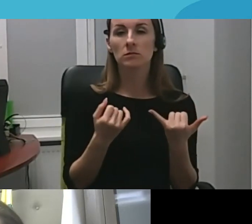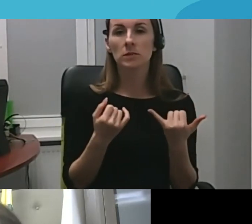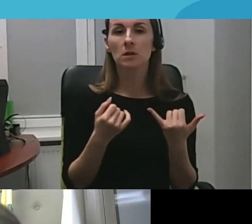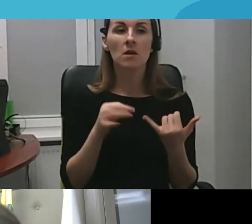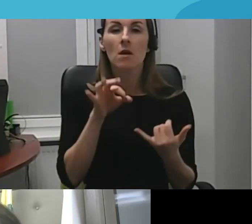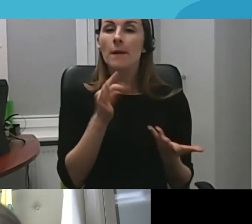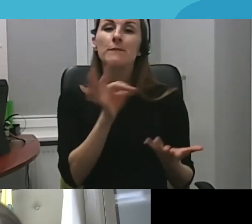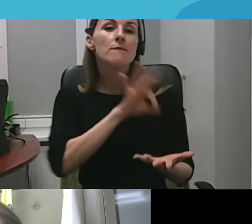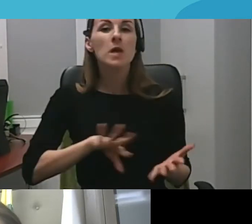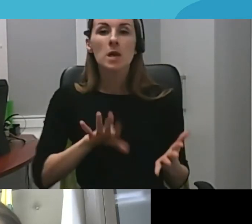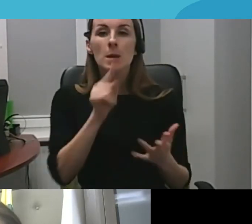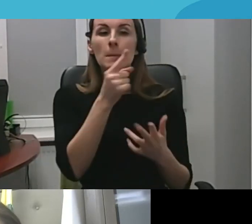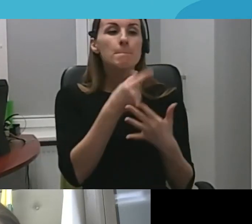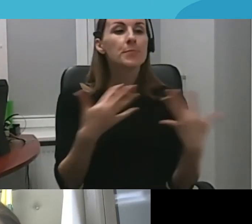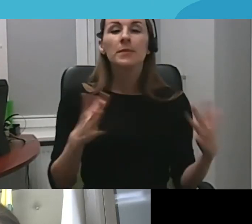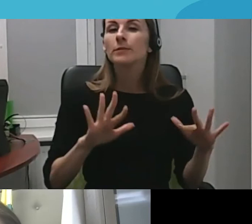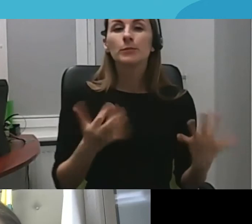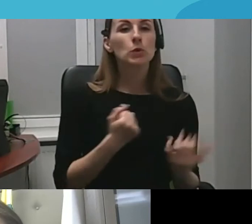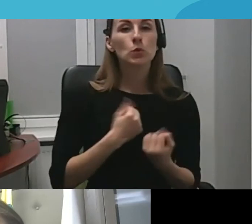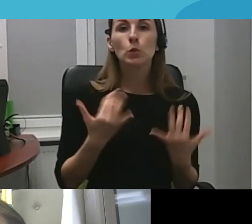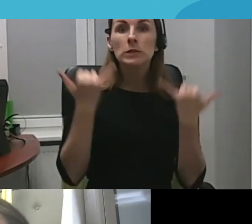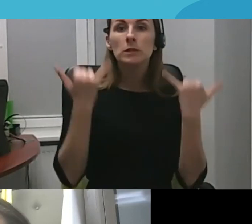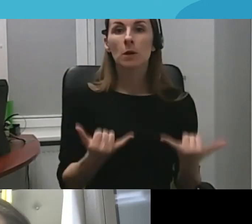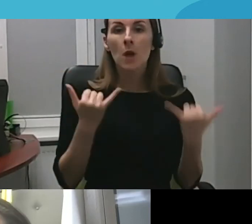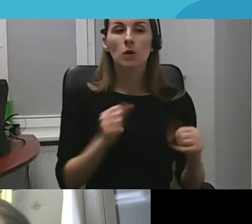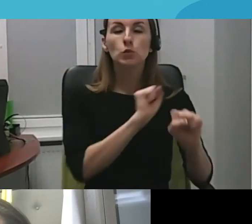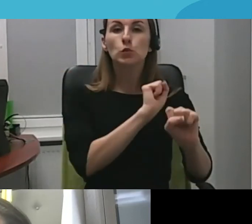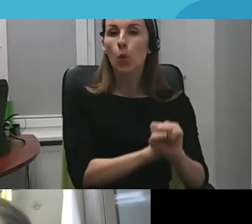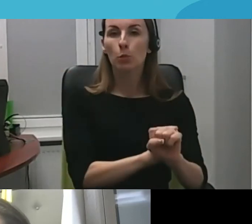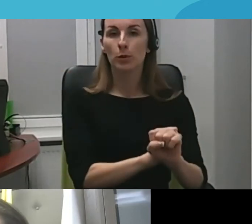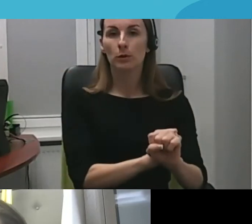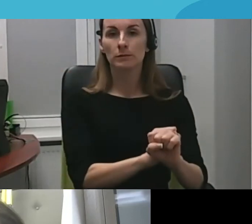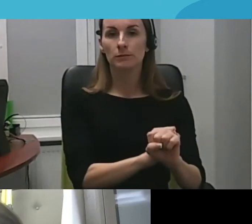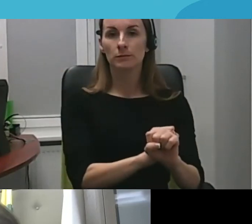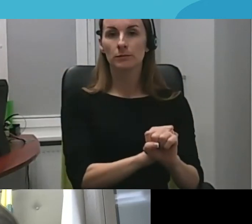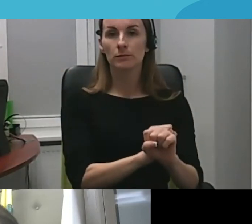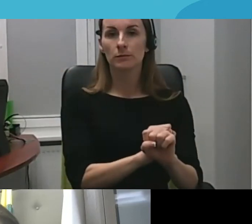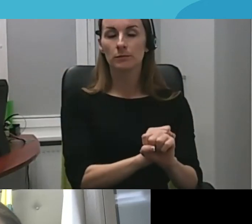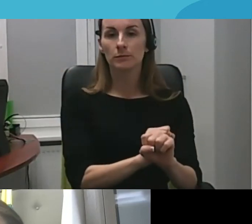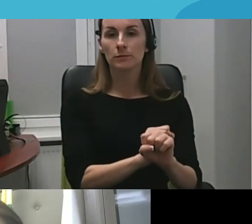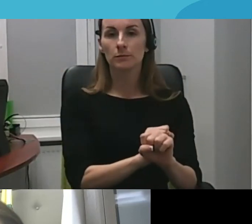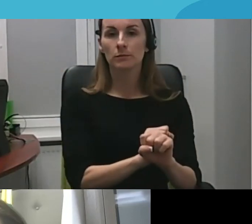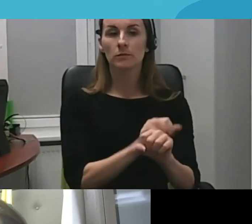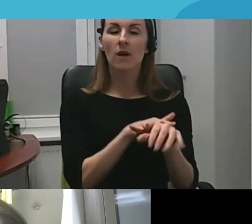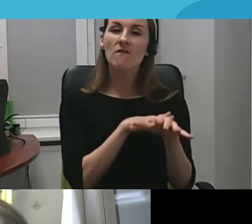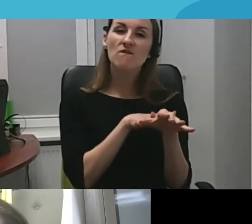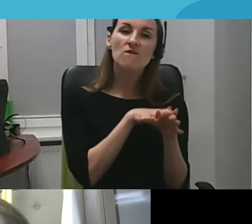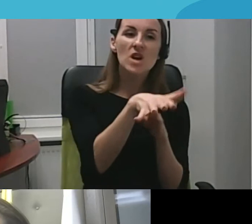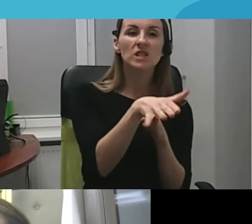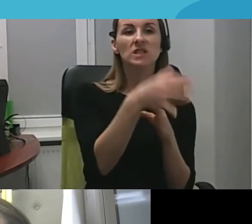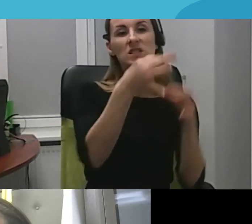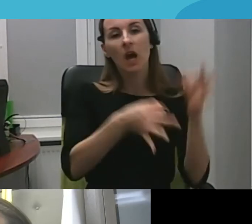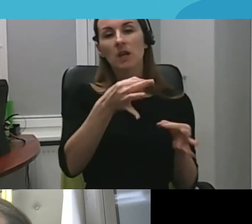stop immediately those ongoing human rights violations or ongoing crimes. But